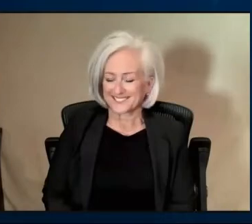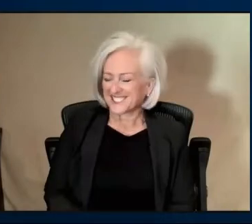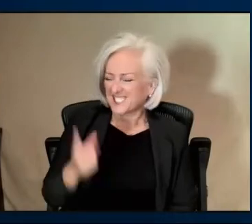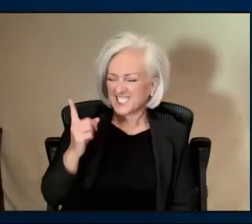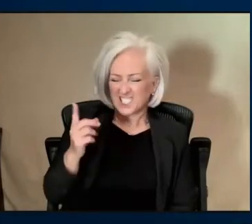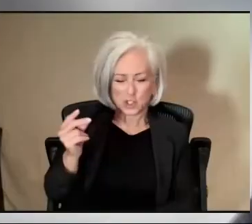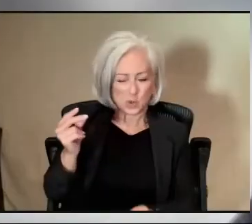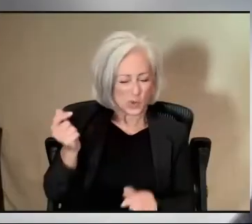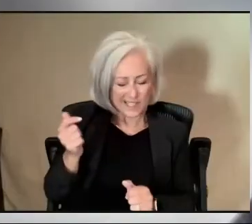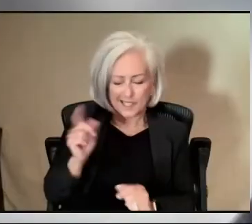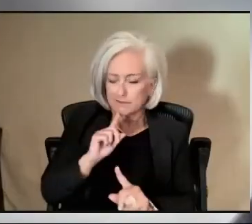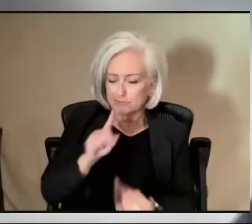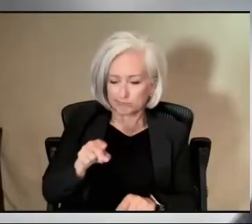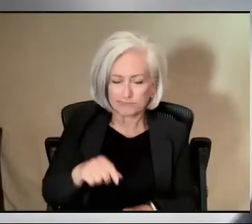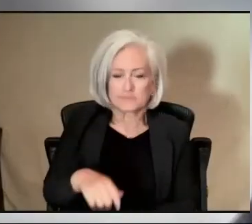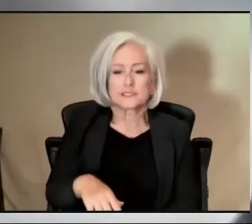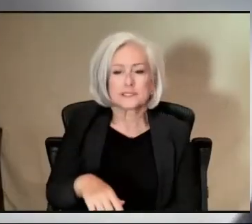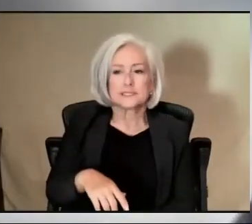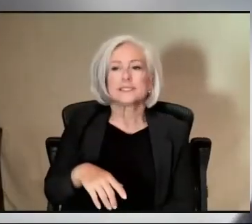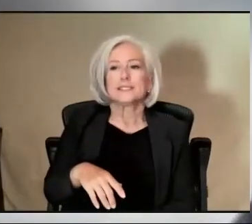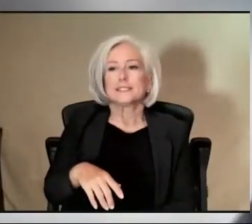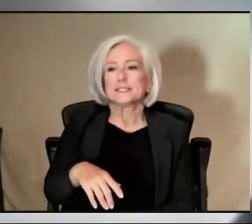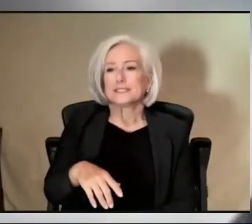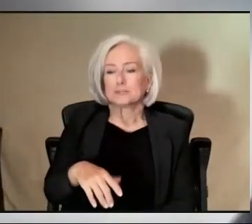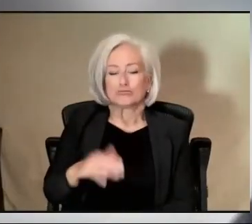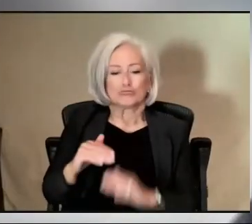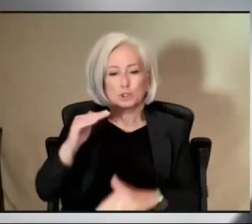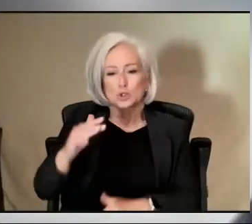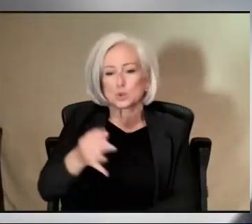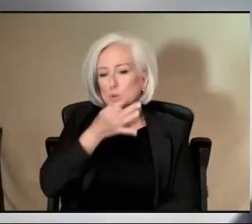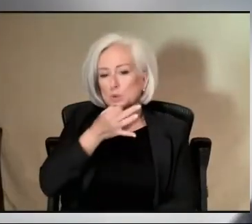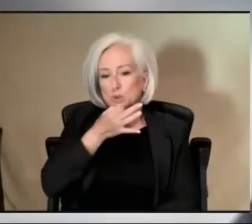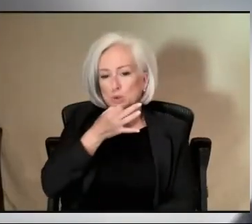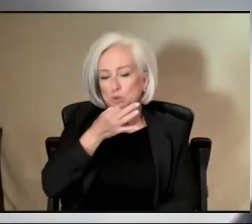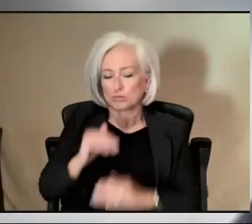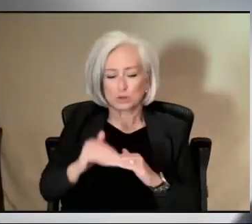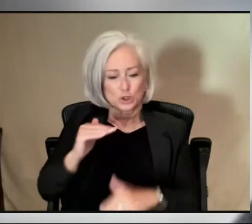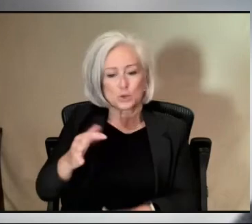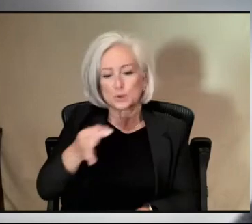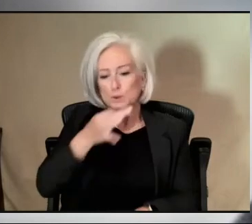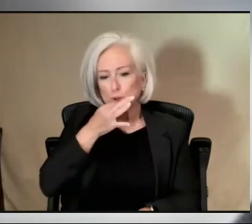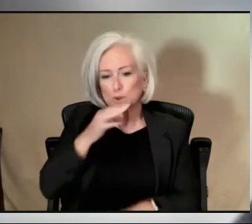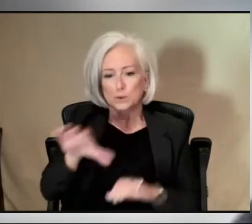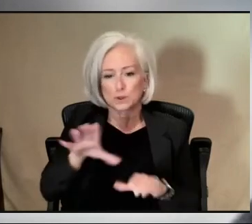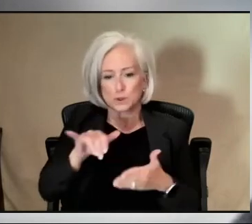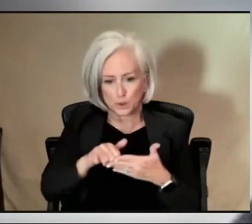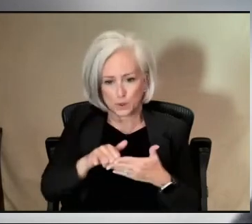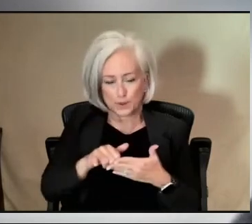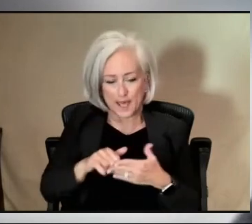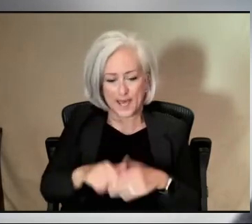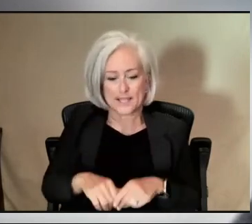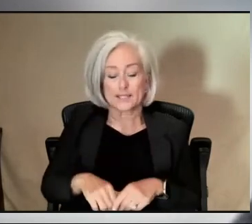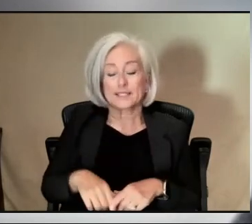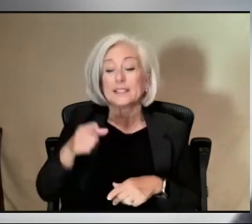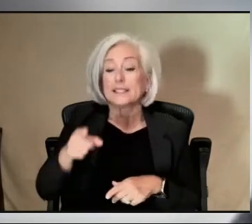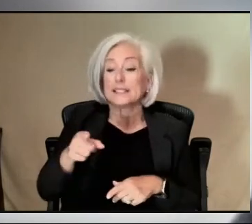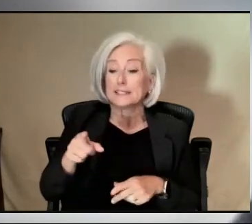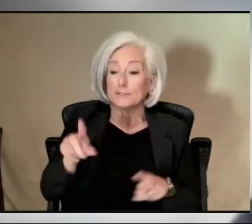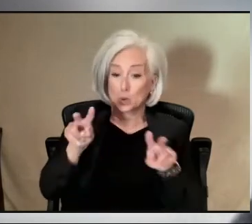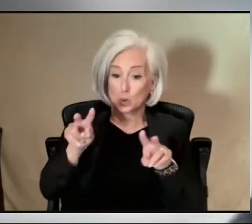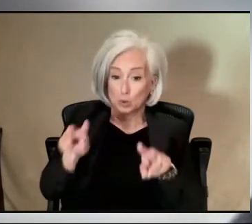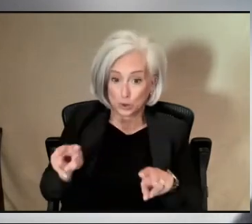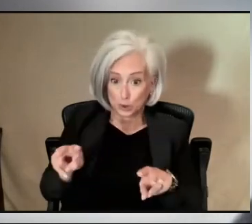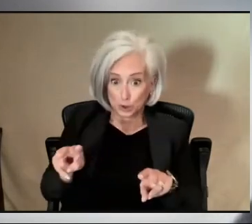So it's too soon. It's just too soon to do that. In fact, if you look at the roadmap